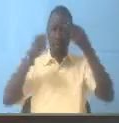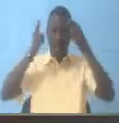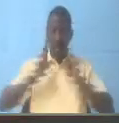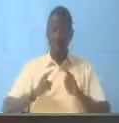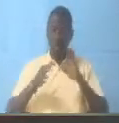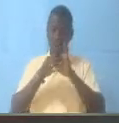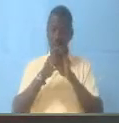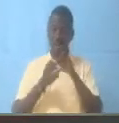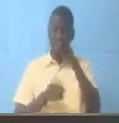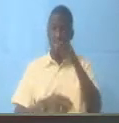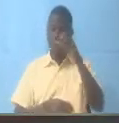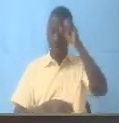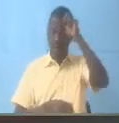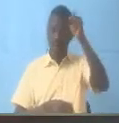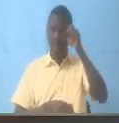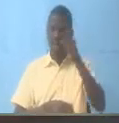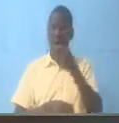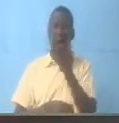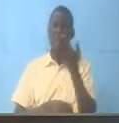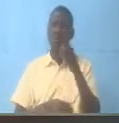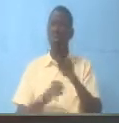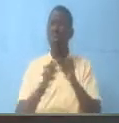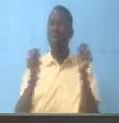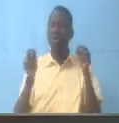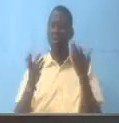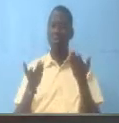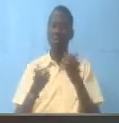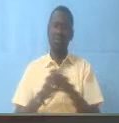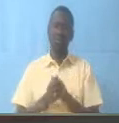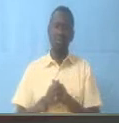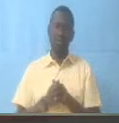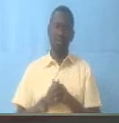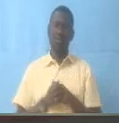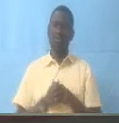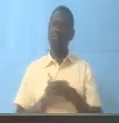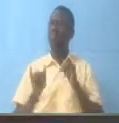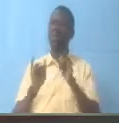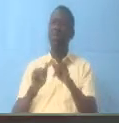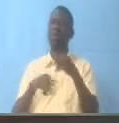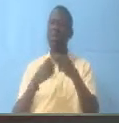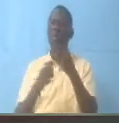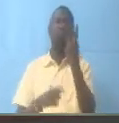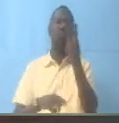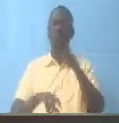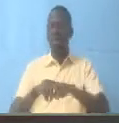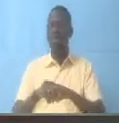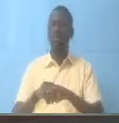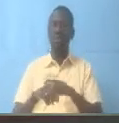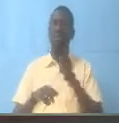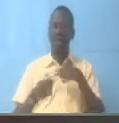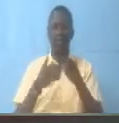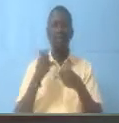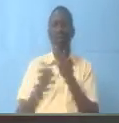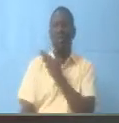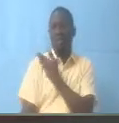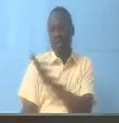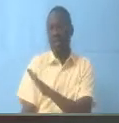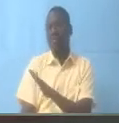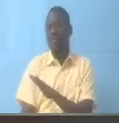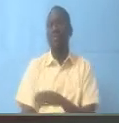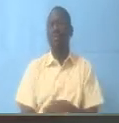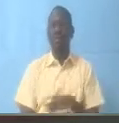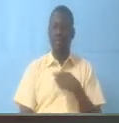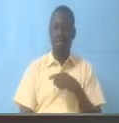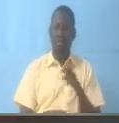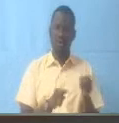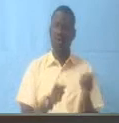fii ci réew mi. I did 2 terms really, and then I left so that someone else could take it up as well. yaakaar naa def naa fa ñaari mandat